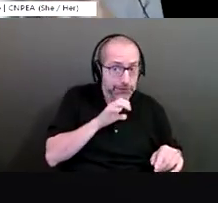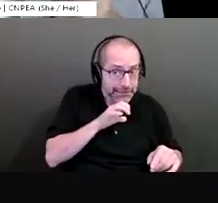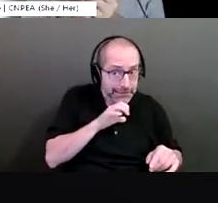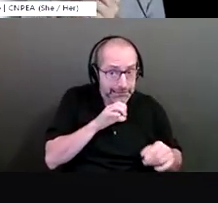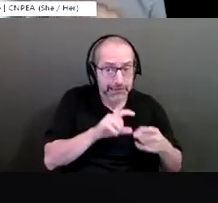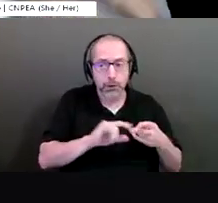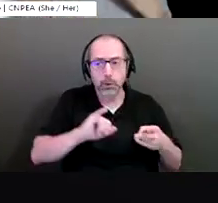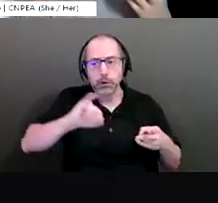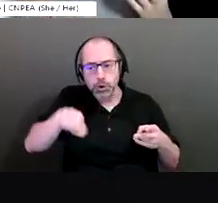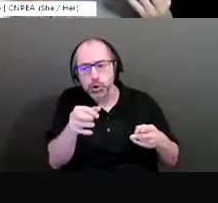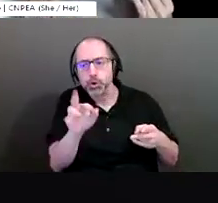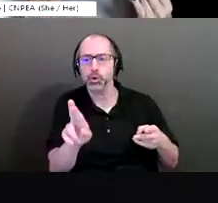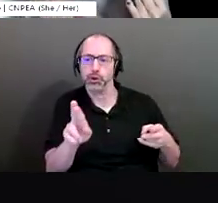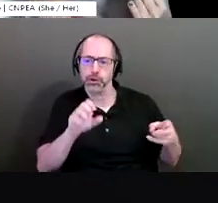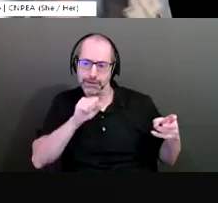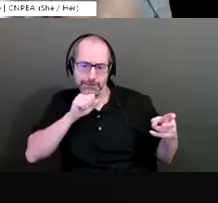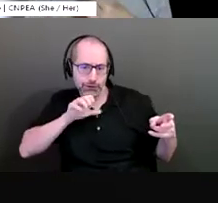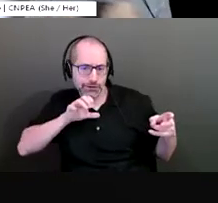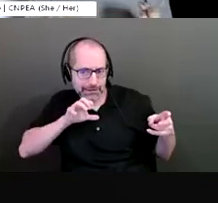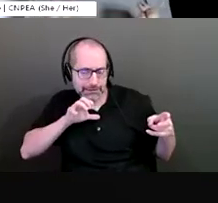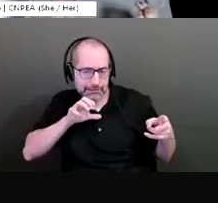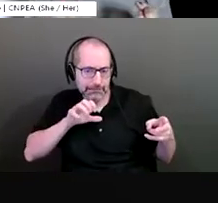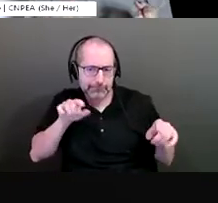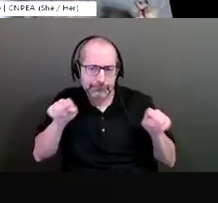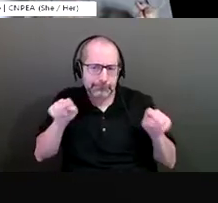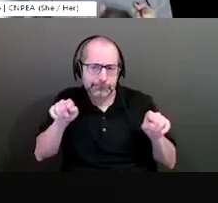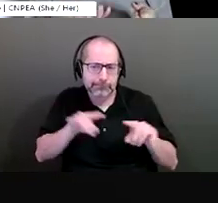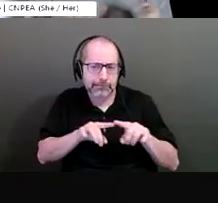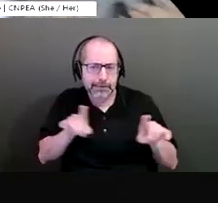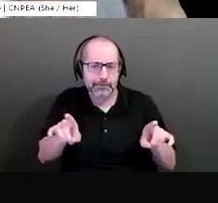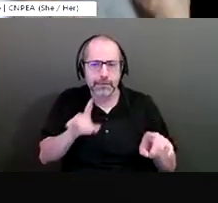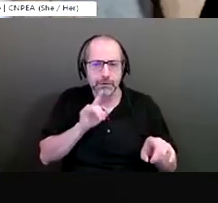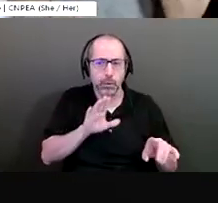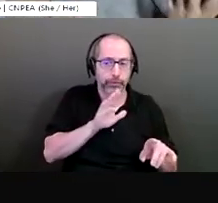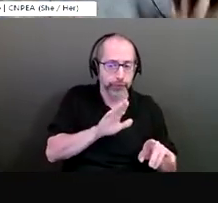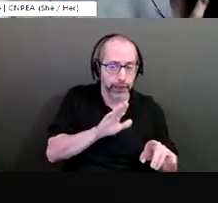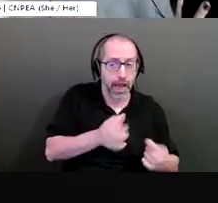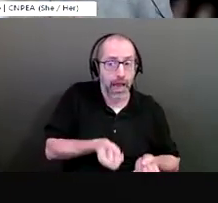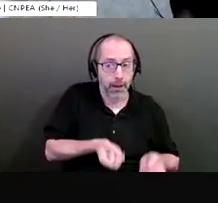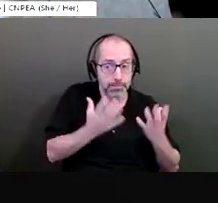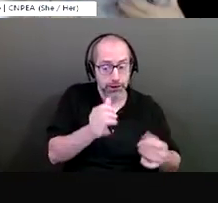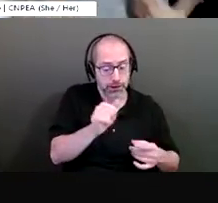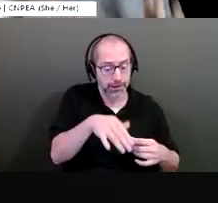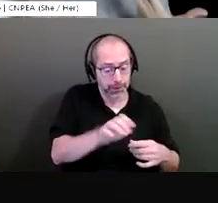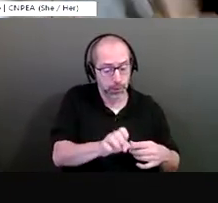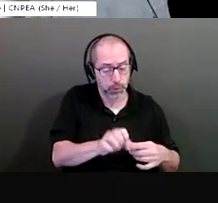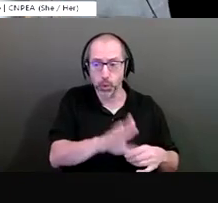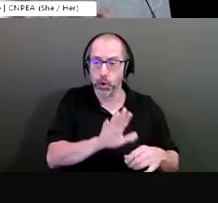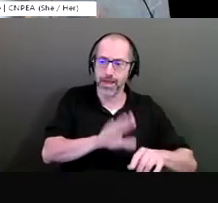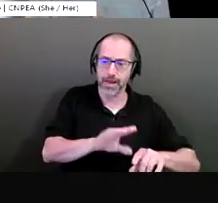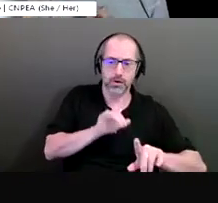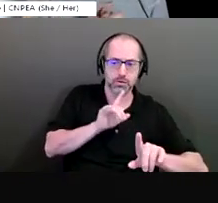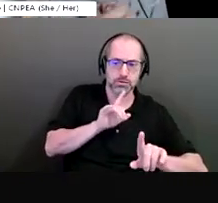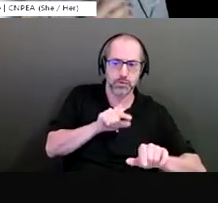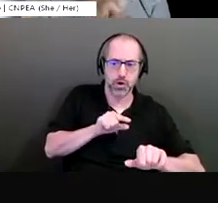seniors when it comes to either prevalence of abuse or even how they react or